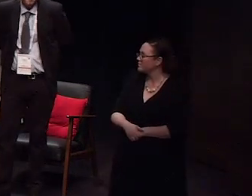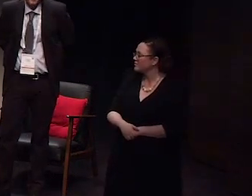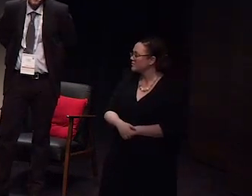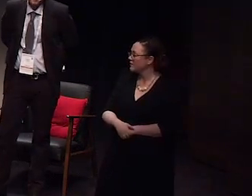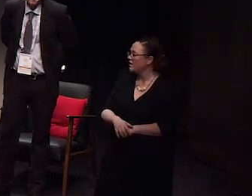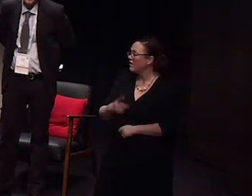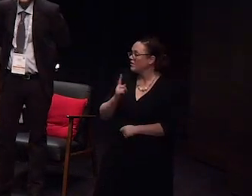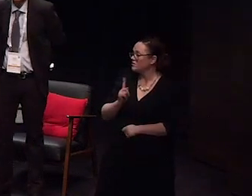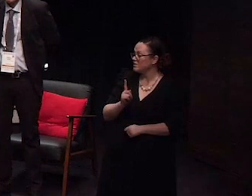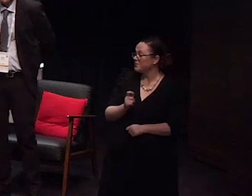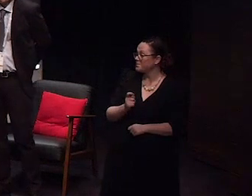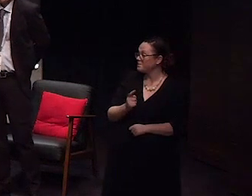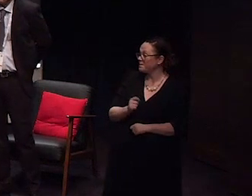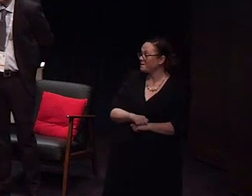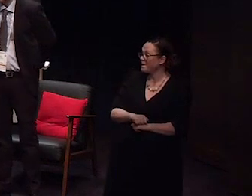the integration of